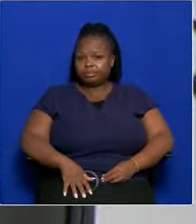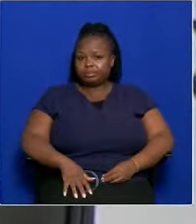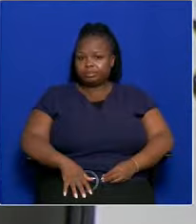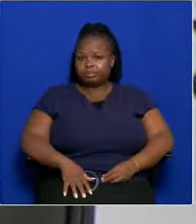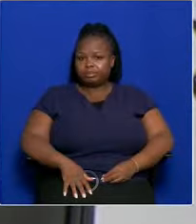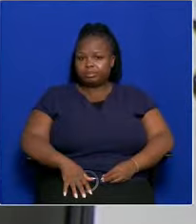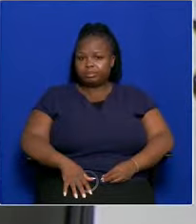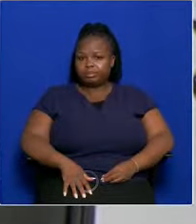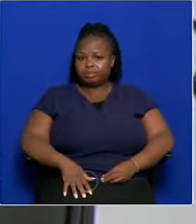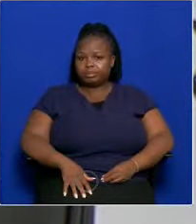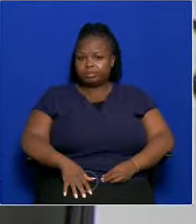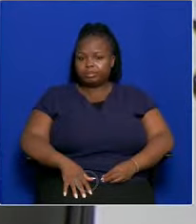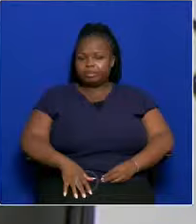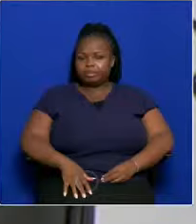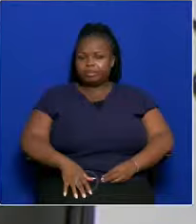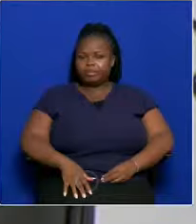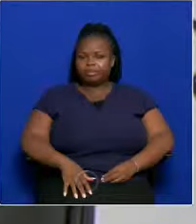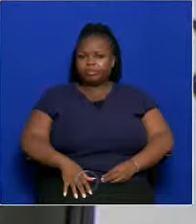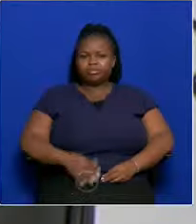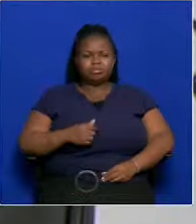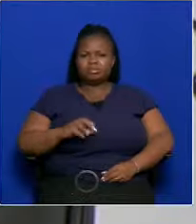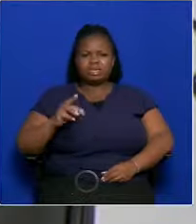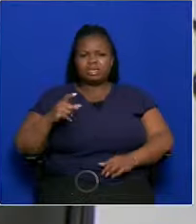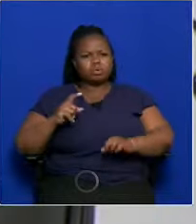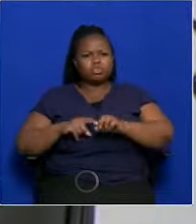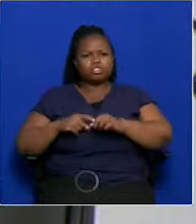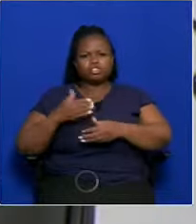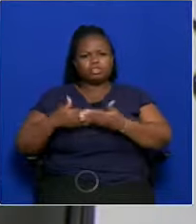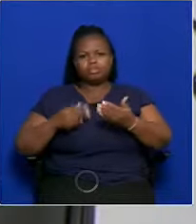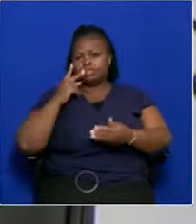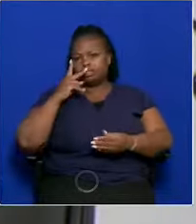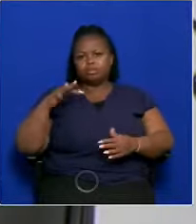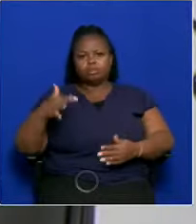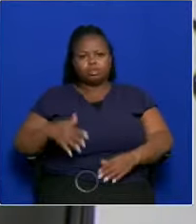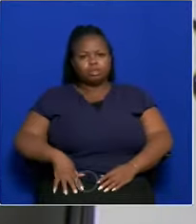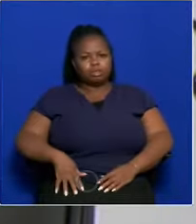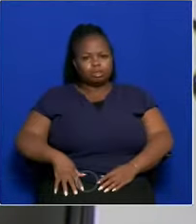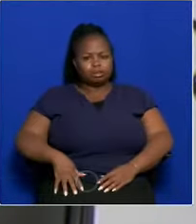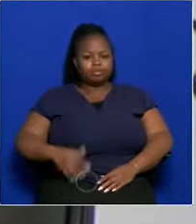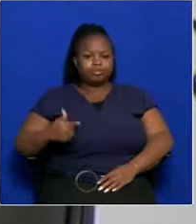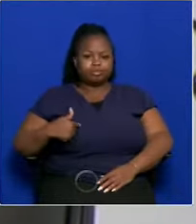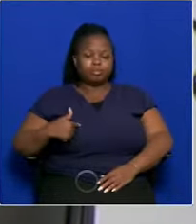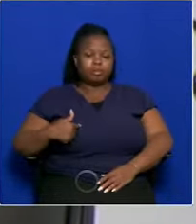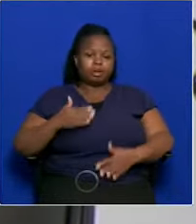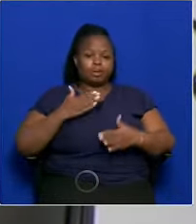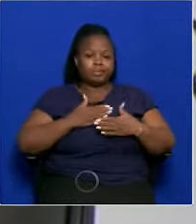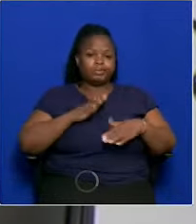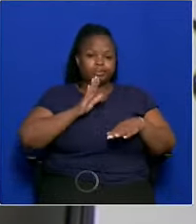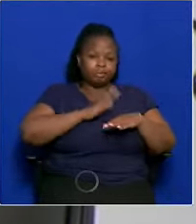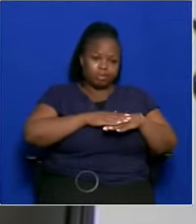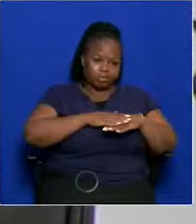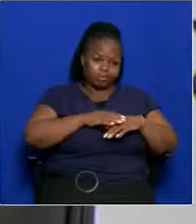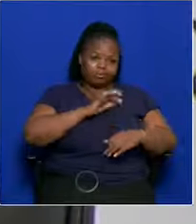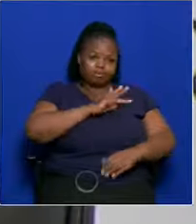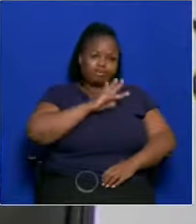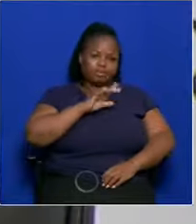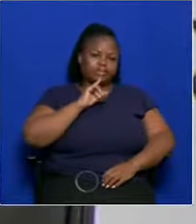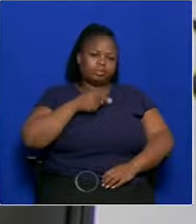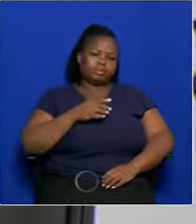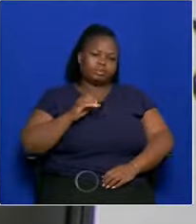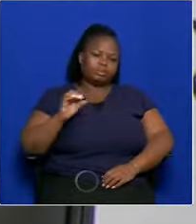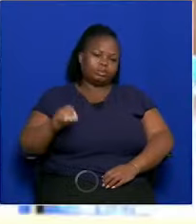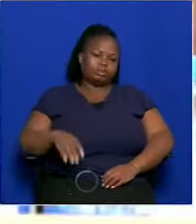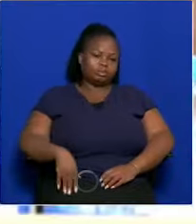I didn't see another quotation. I worked on the quotation of 55,000. That is what I'm